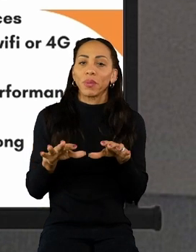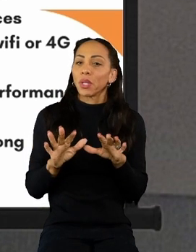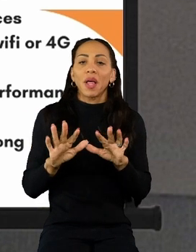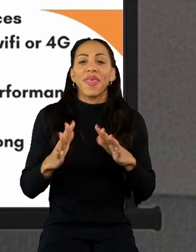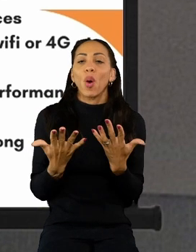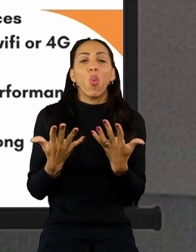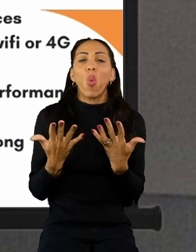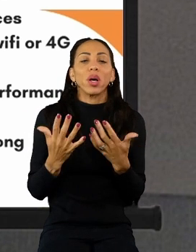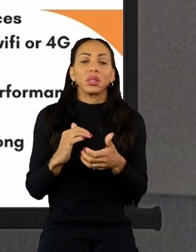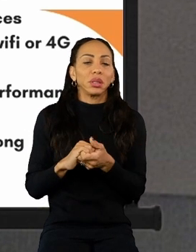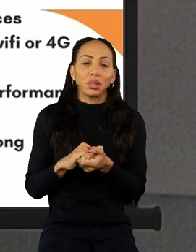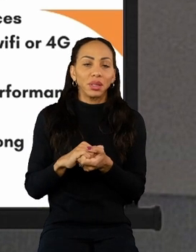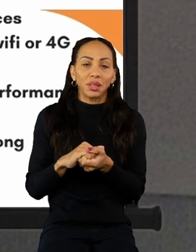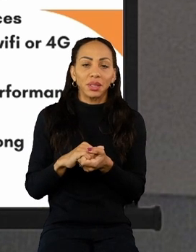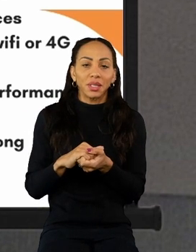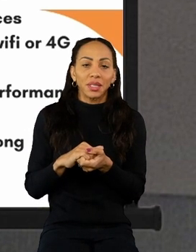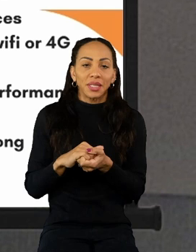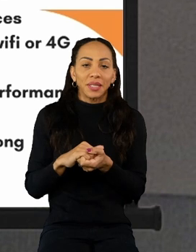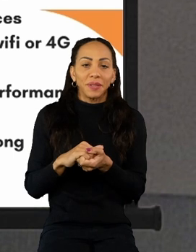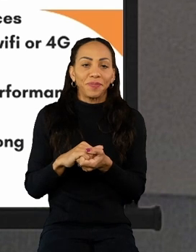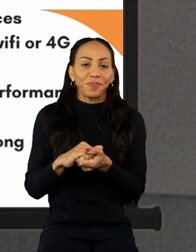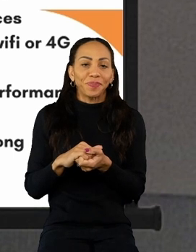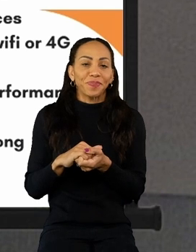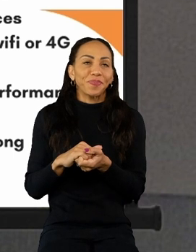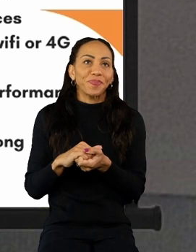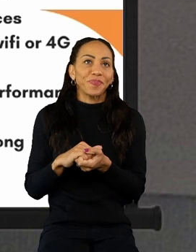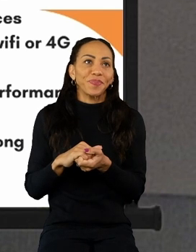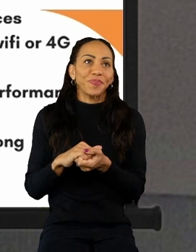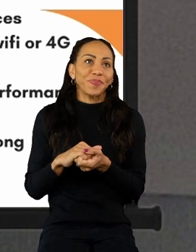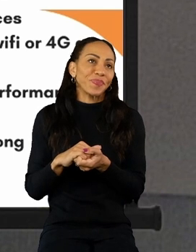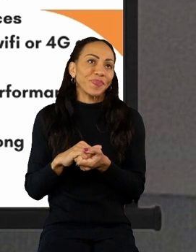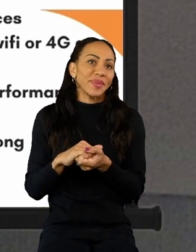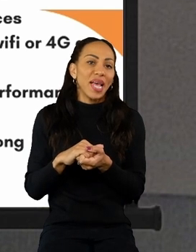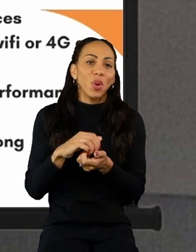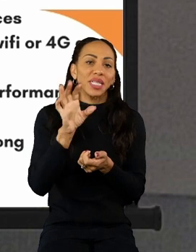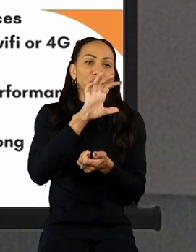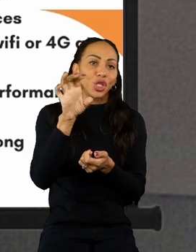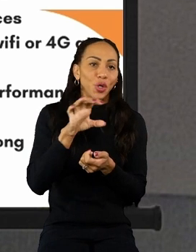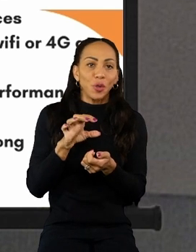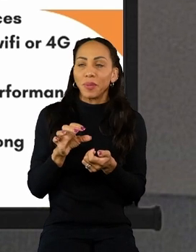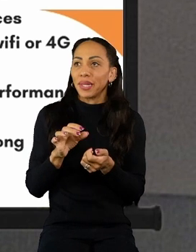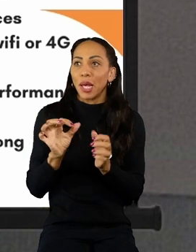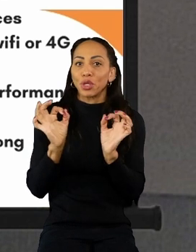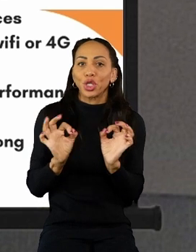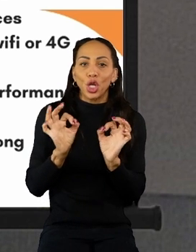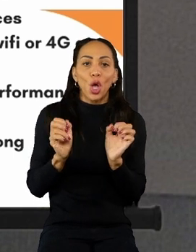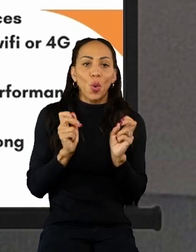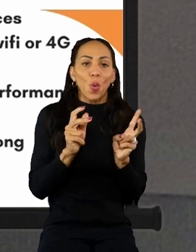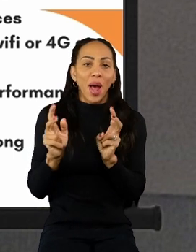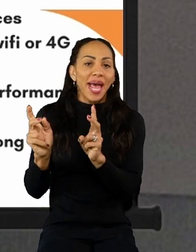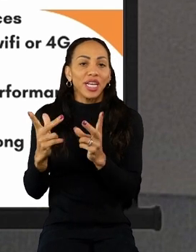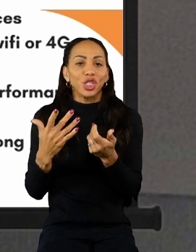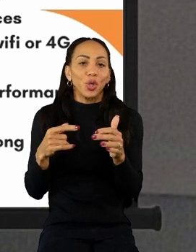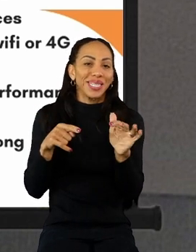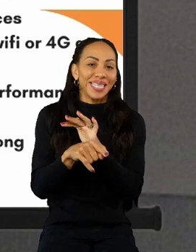in 2016, there wasn't a Zoom, there wasn't, Skype was the most capable way